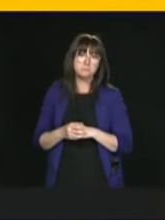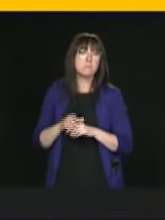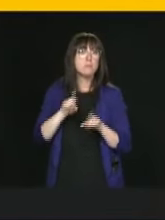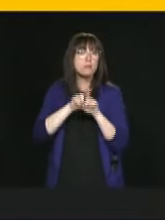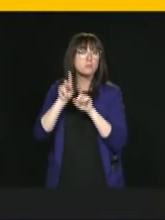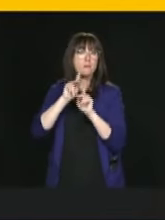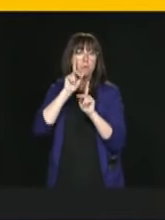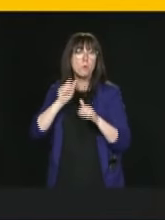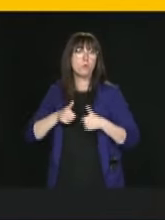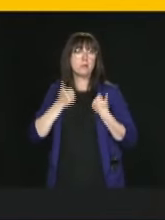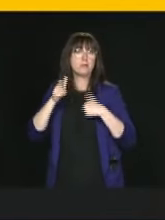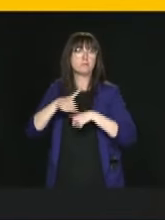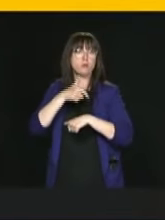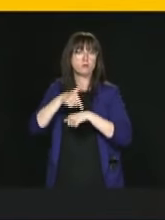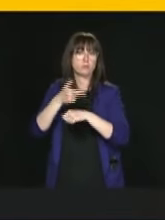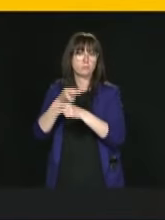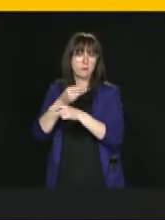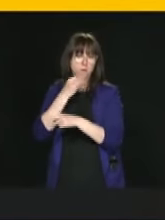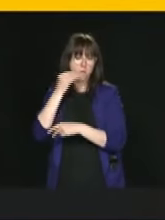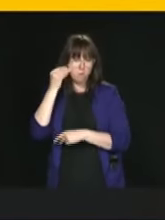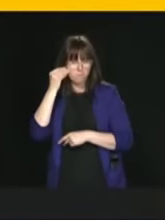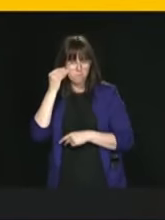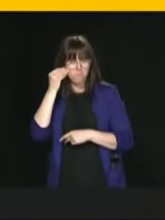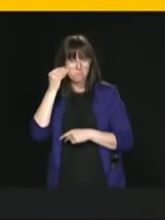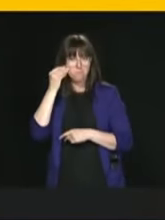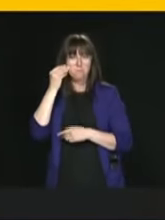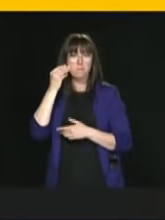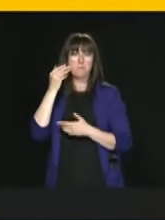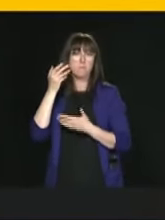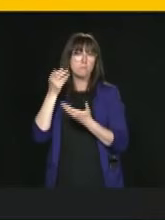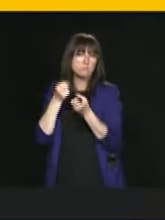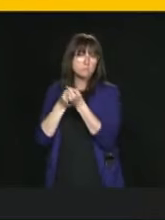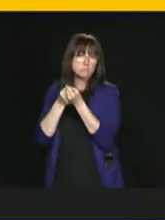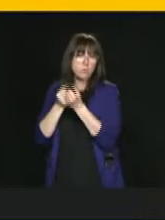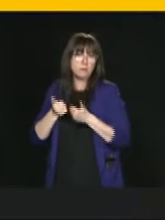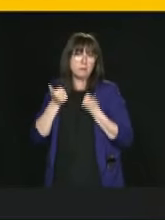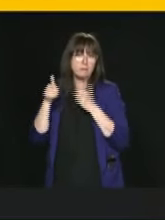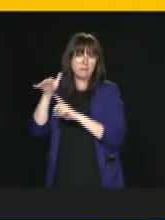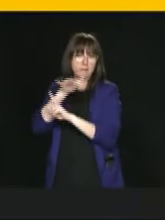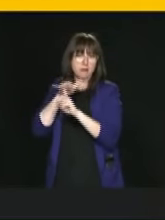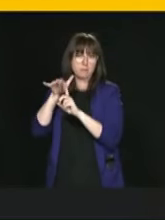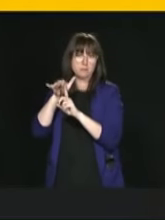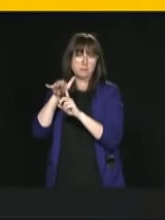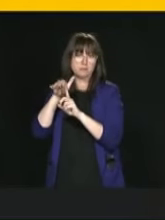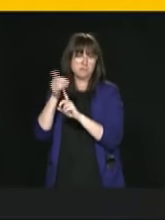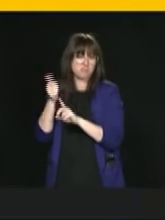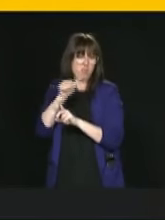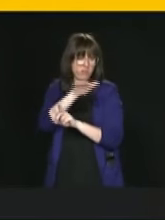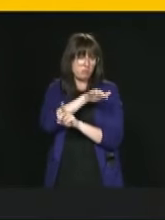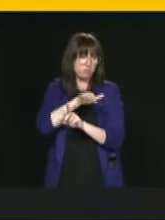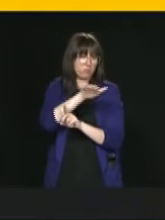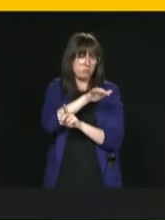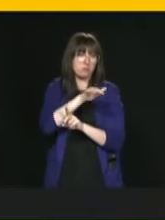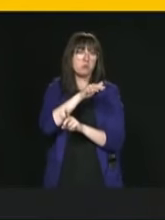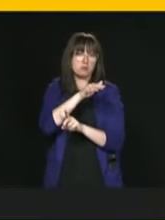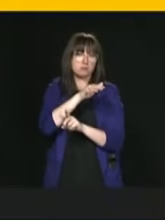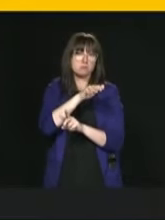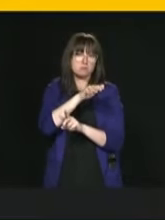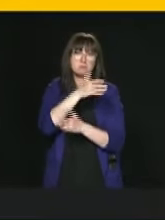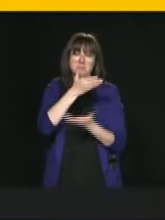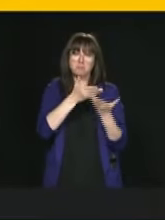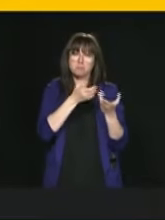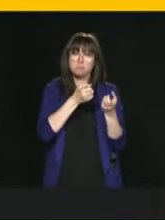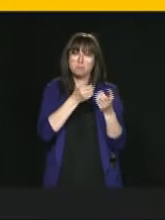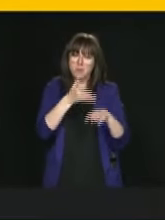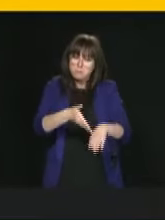and assisted living. But there may be other areas where seniors reside as well that needs to be improved. So I think it's a